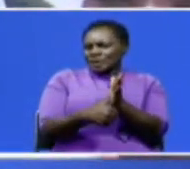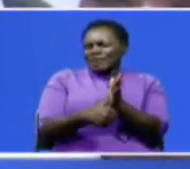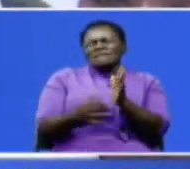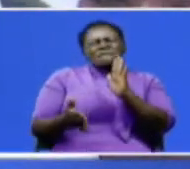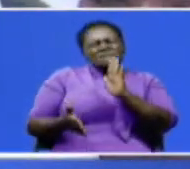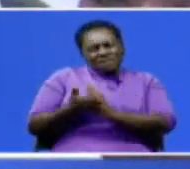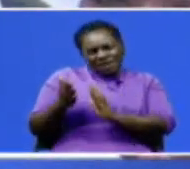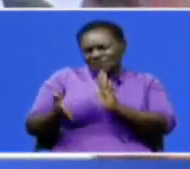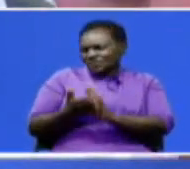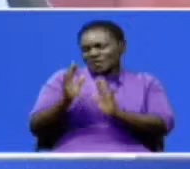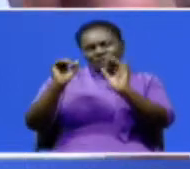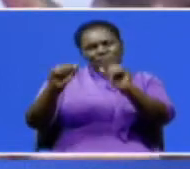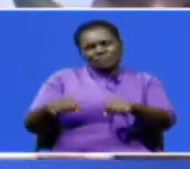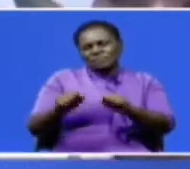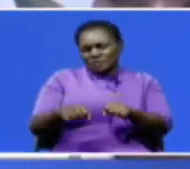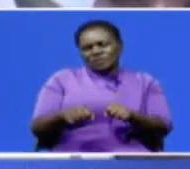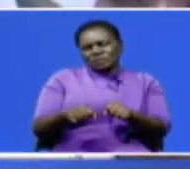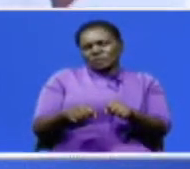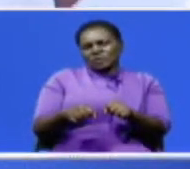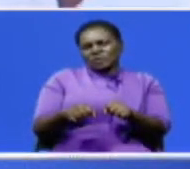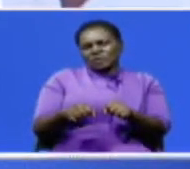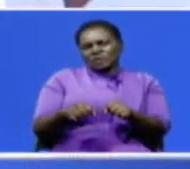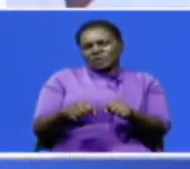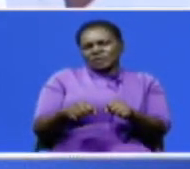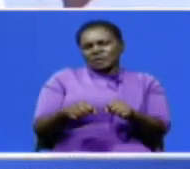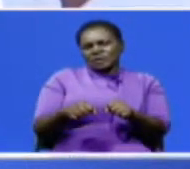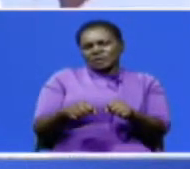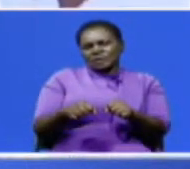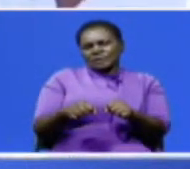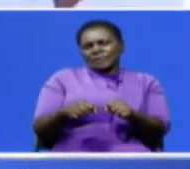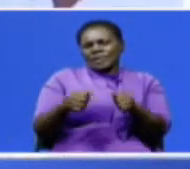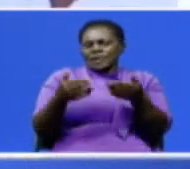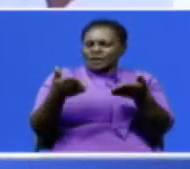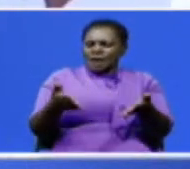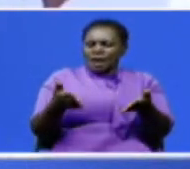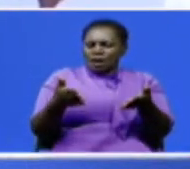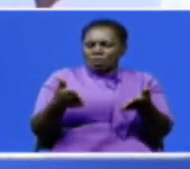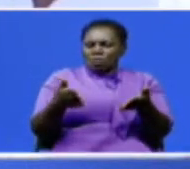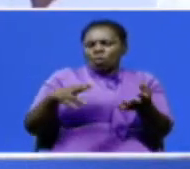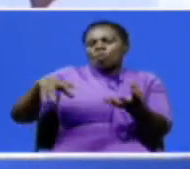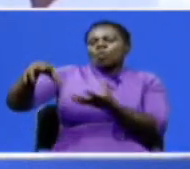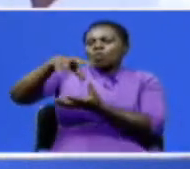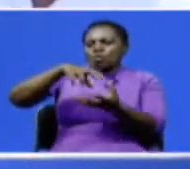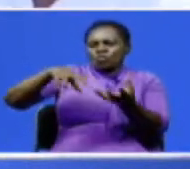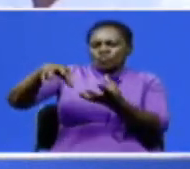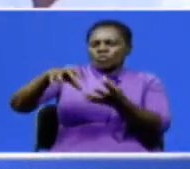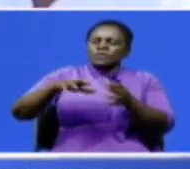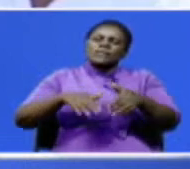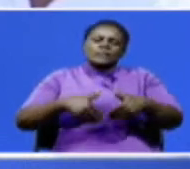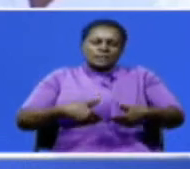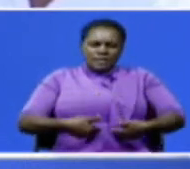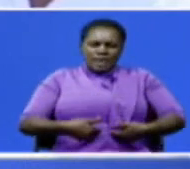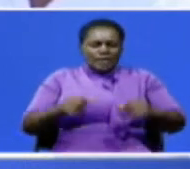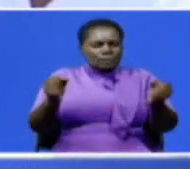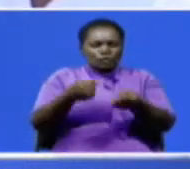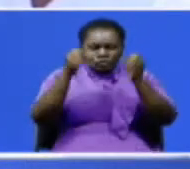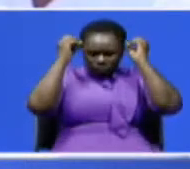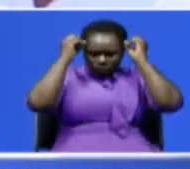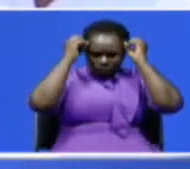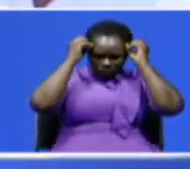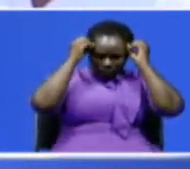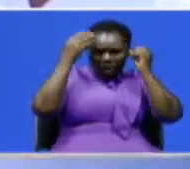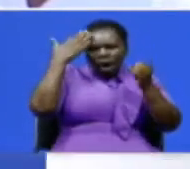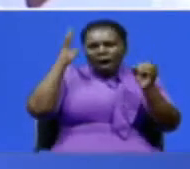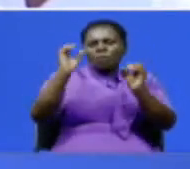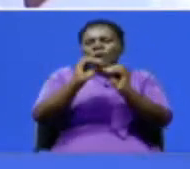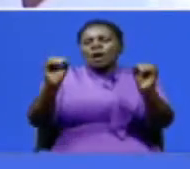soon as possible with immediate effect. Now we are in limbo, we are fatigued, we cannot even study because we don't know